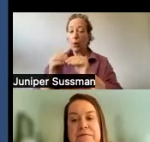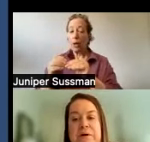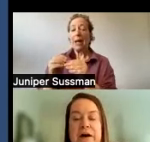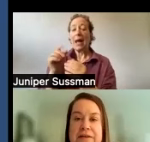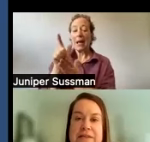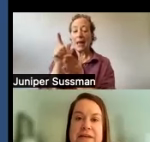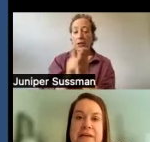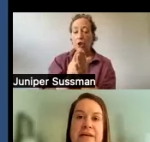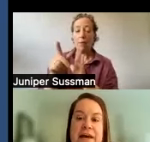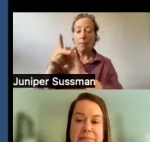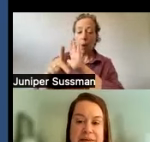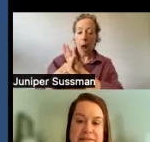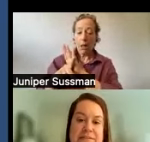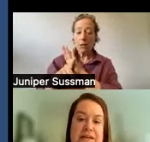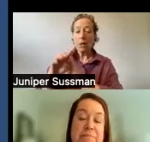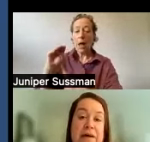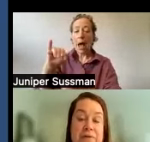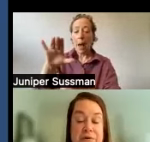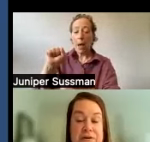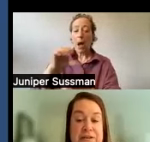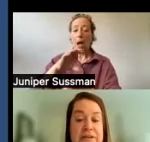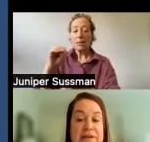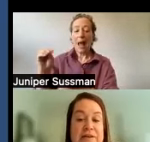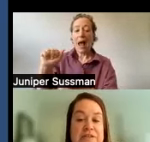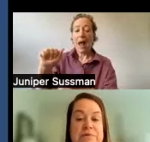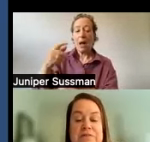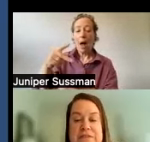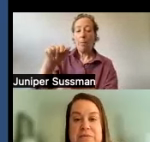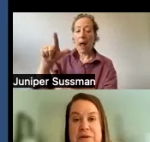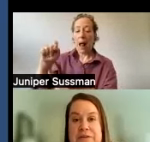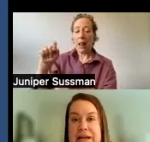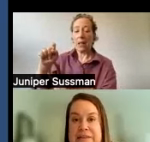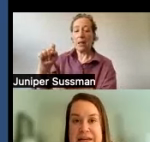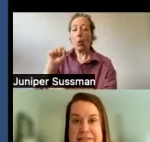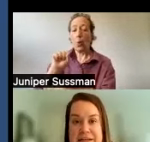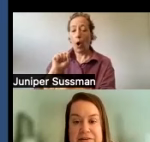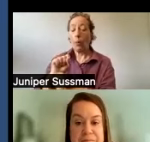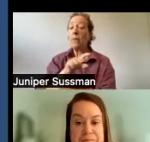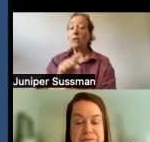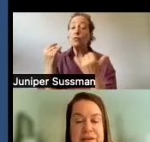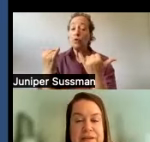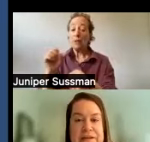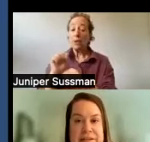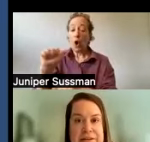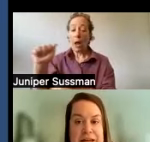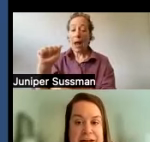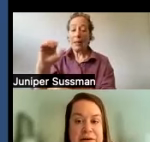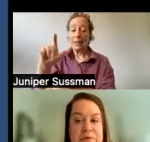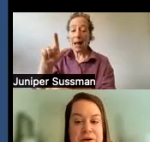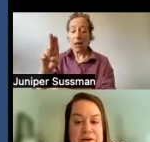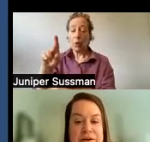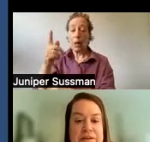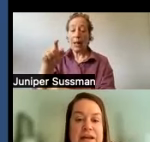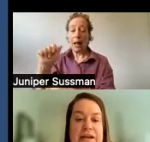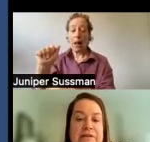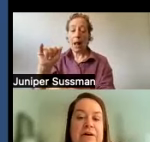legislative, policy, amicus, and appellate work. She's previously worked at the ACLU, Legal Aid at